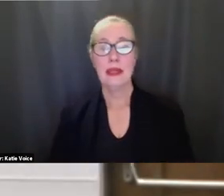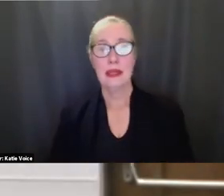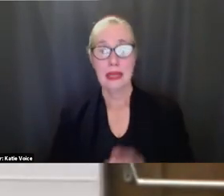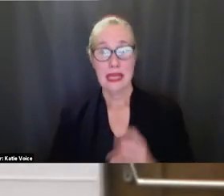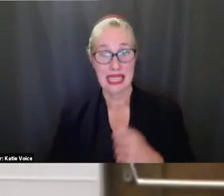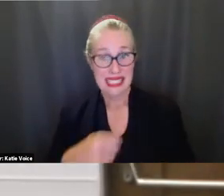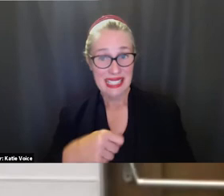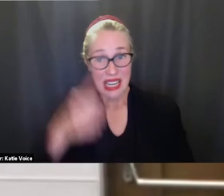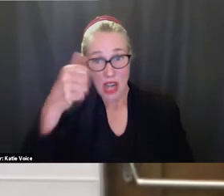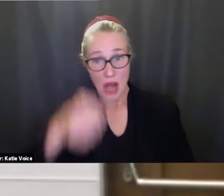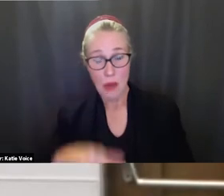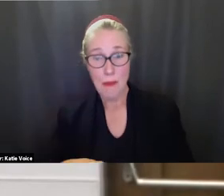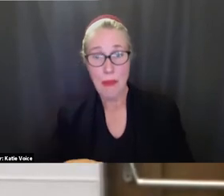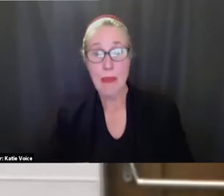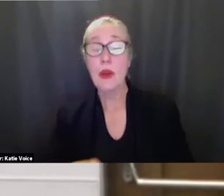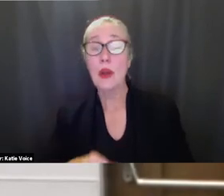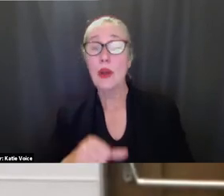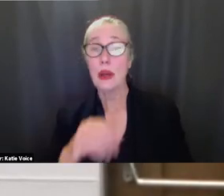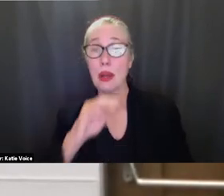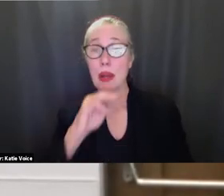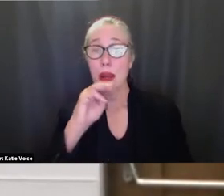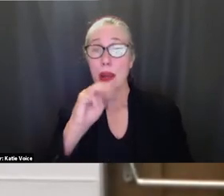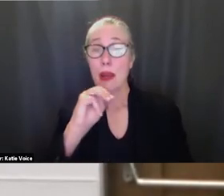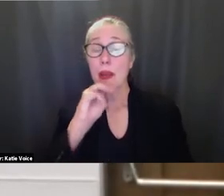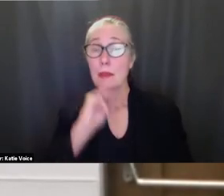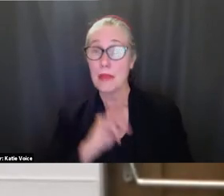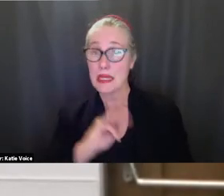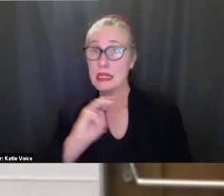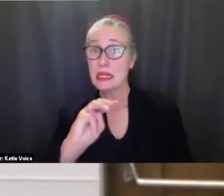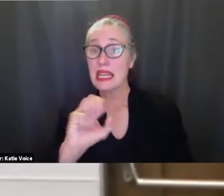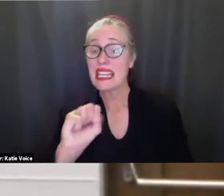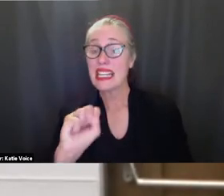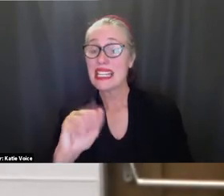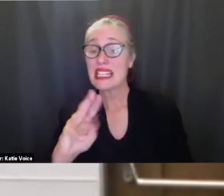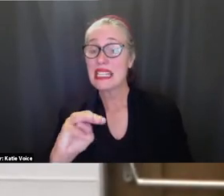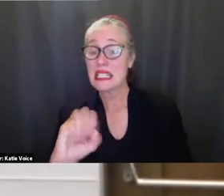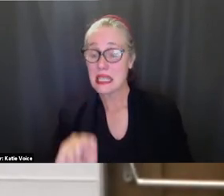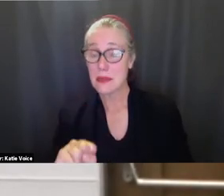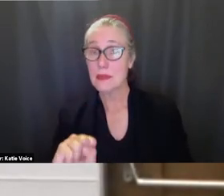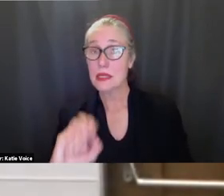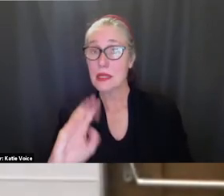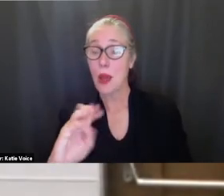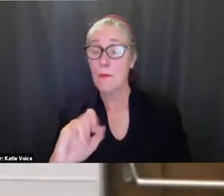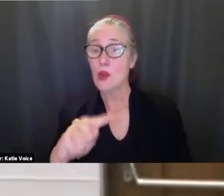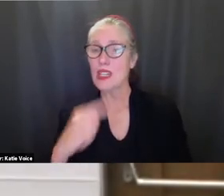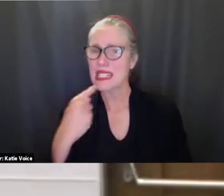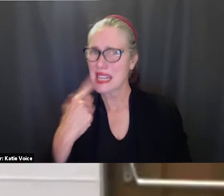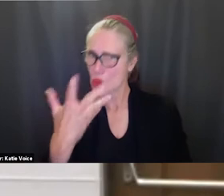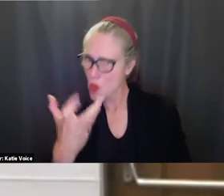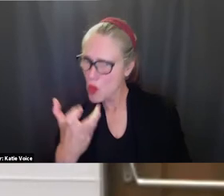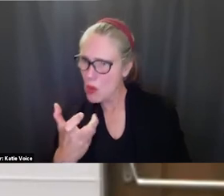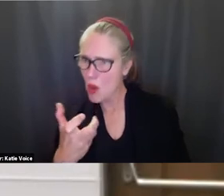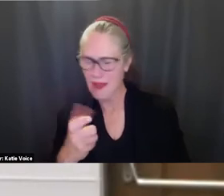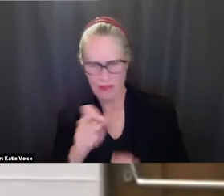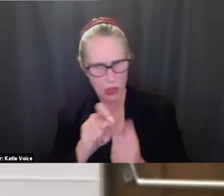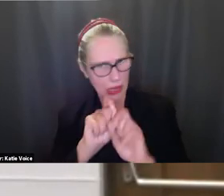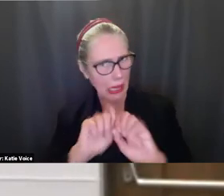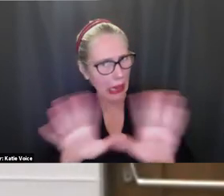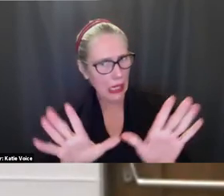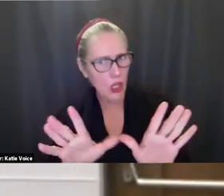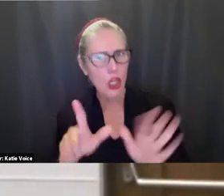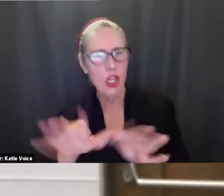mrs mo very pointedly you know saying we want that person to be trained in